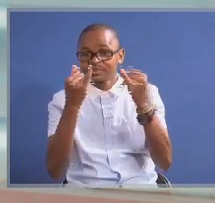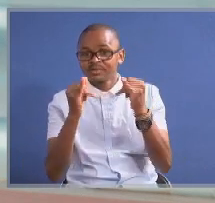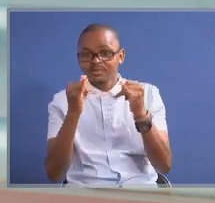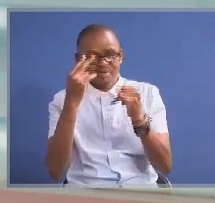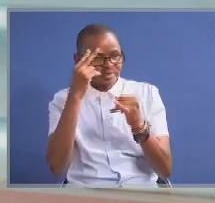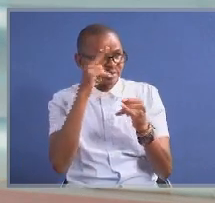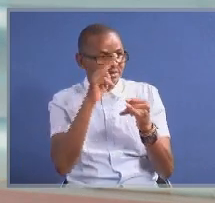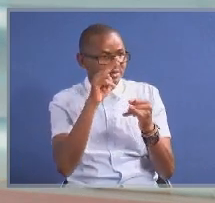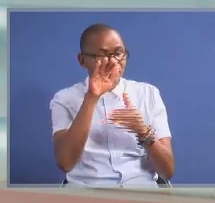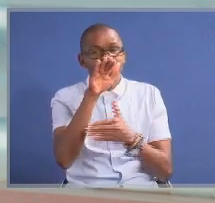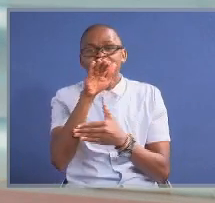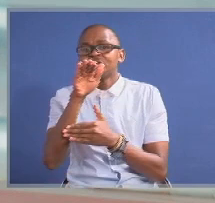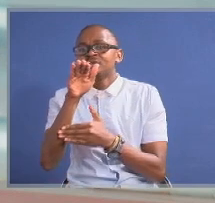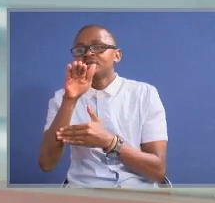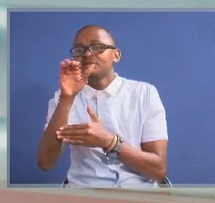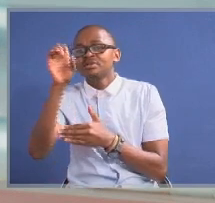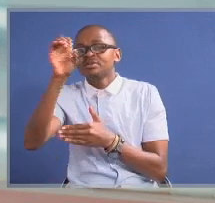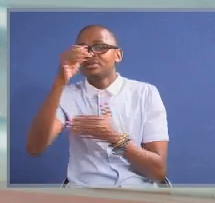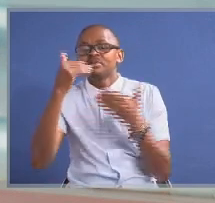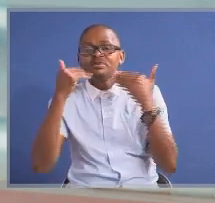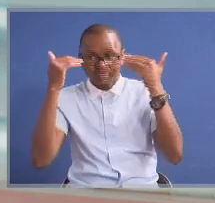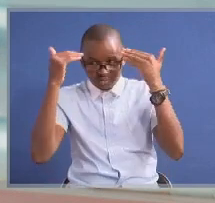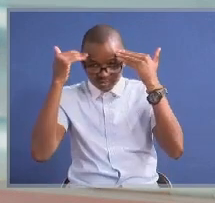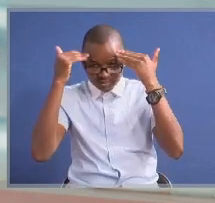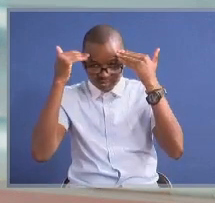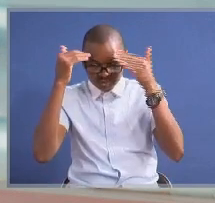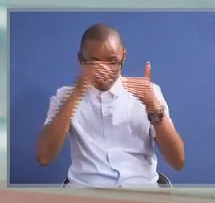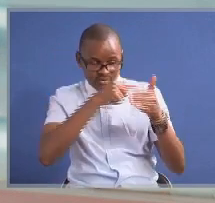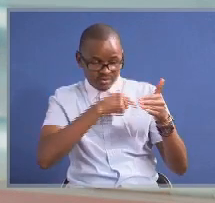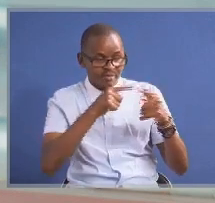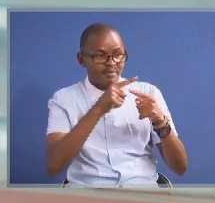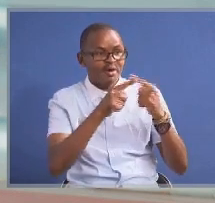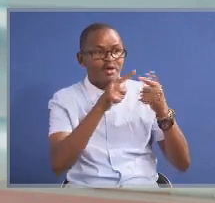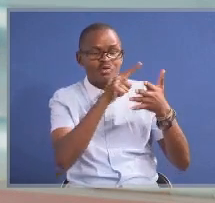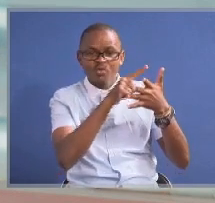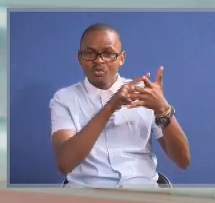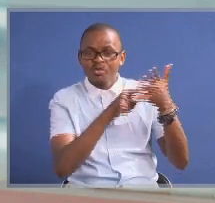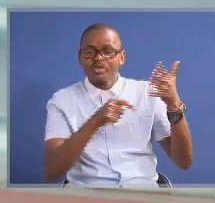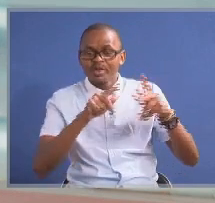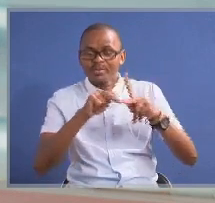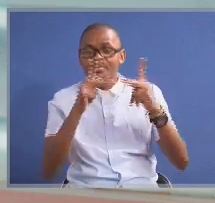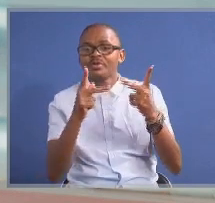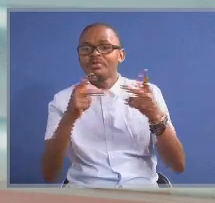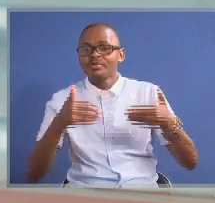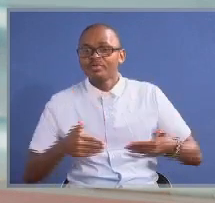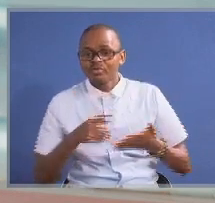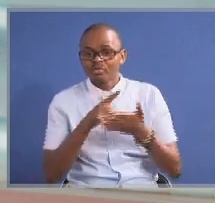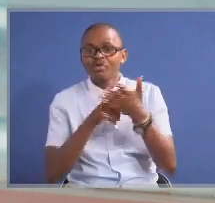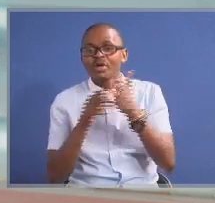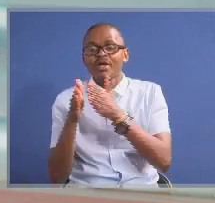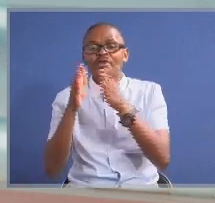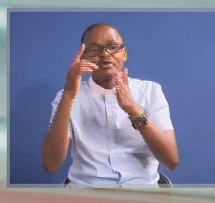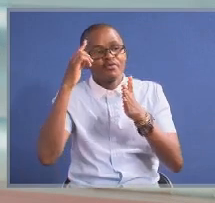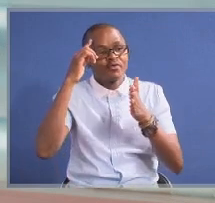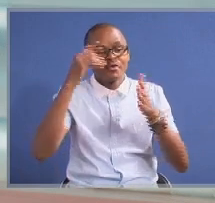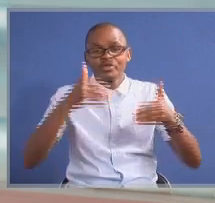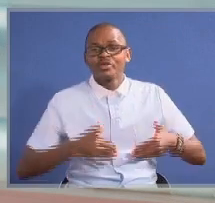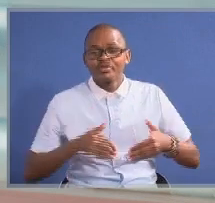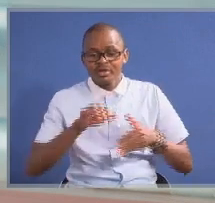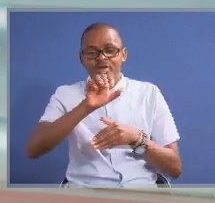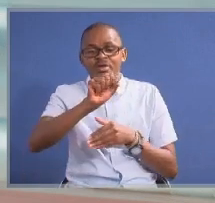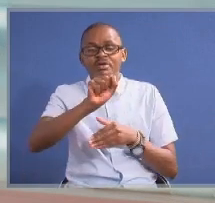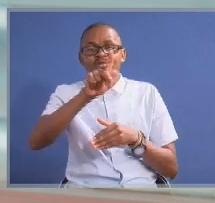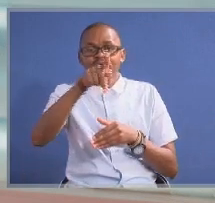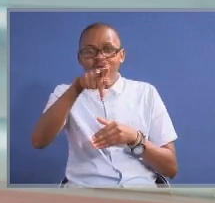they're watching and they're asking, okay, these are heads of state, these are delegates, these are diplomats, but what is the place of the youth and what are the opportunities for the youth in the